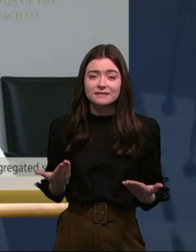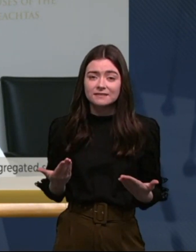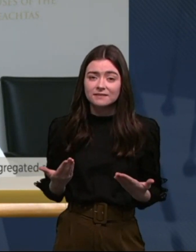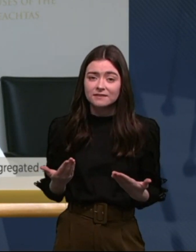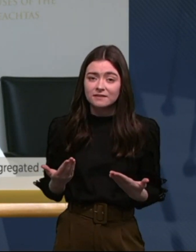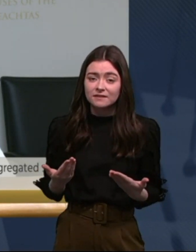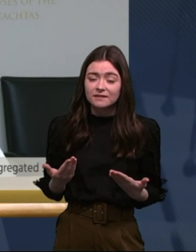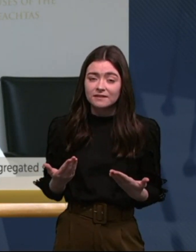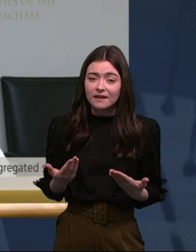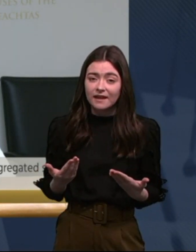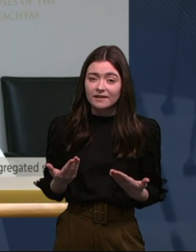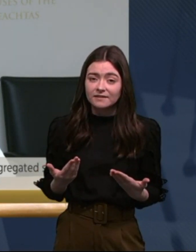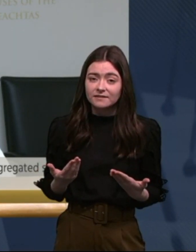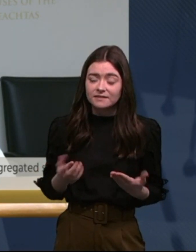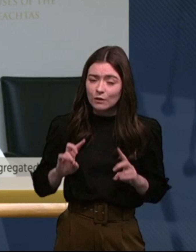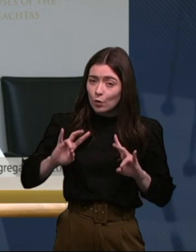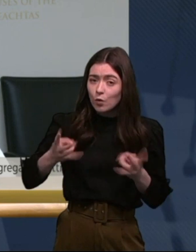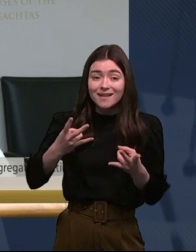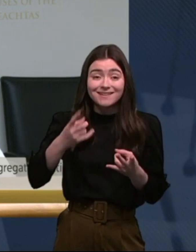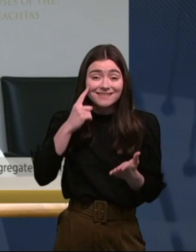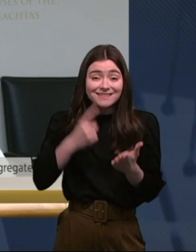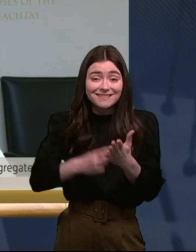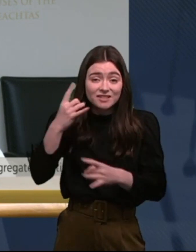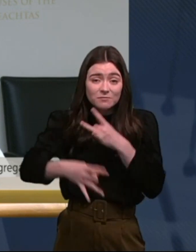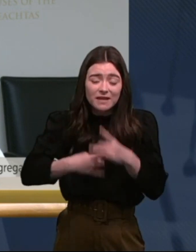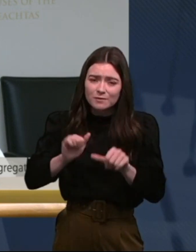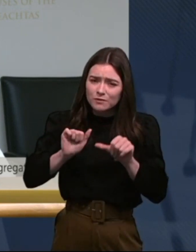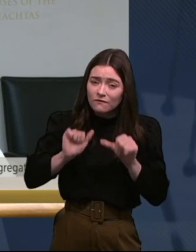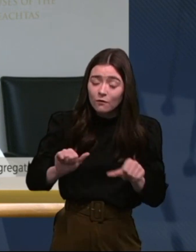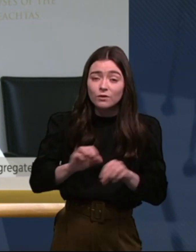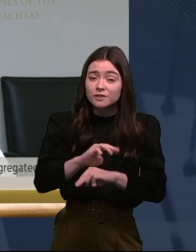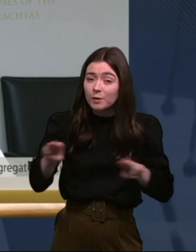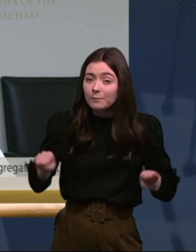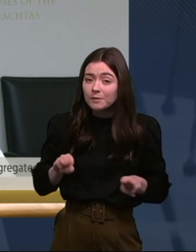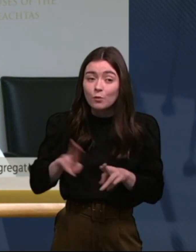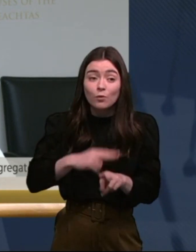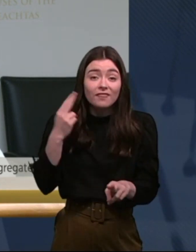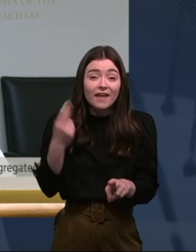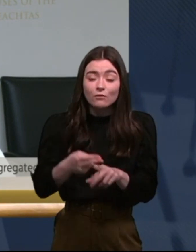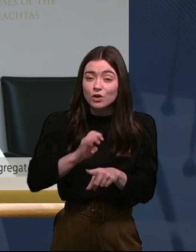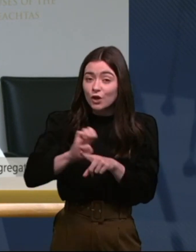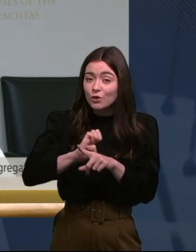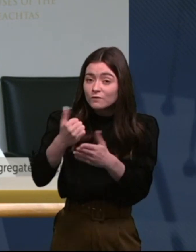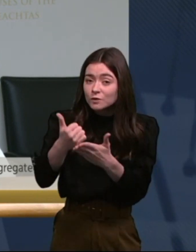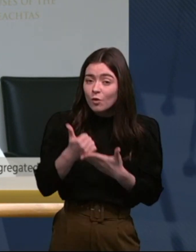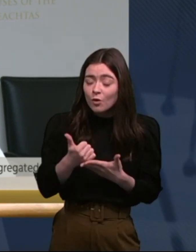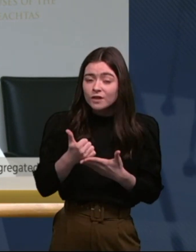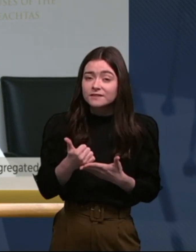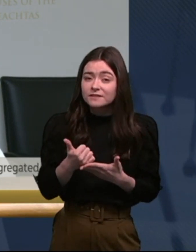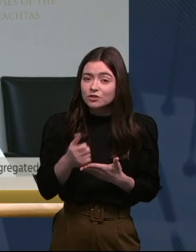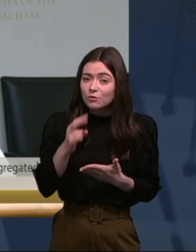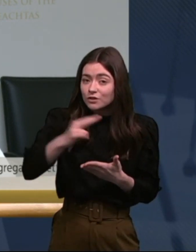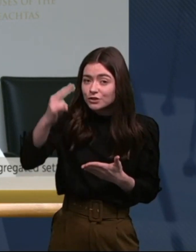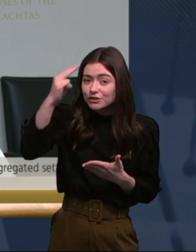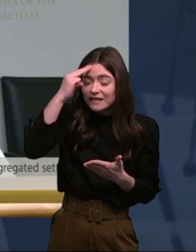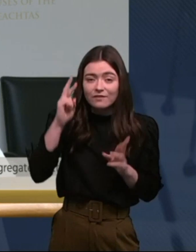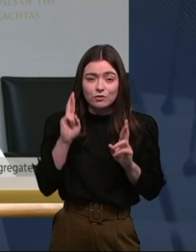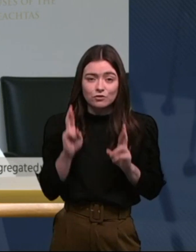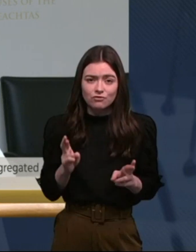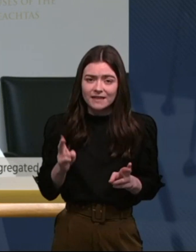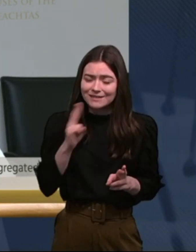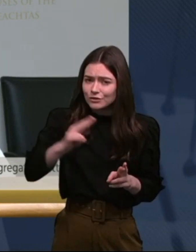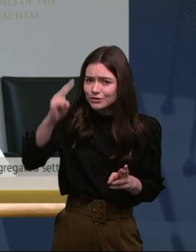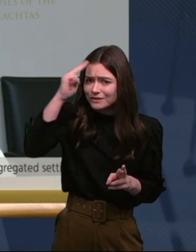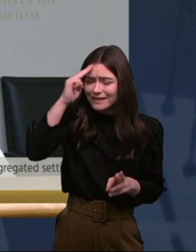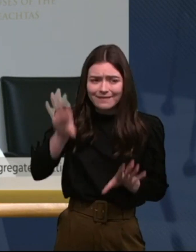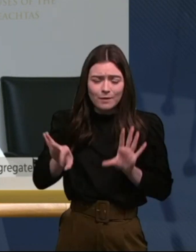the quickness of decision making that's being forced upon people without adequate supports to understand their rights, understand